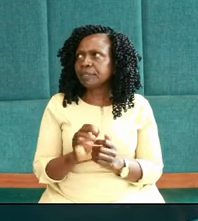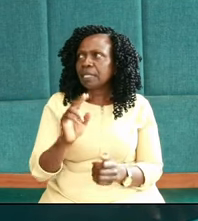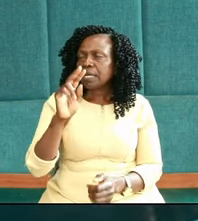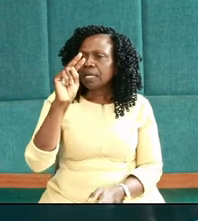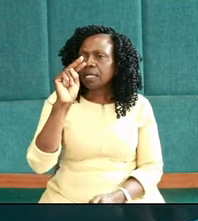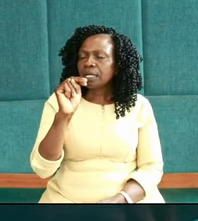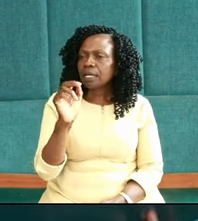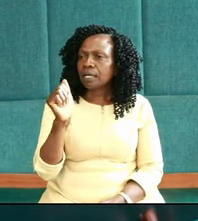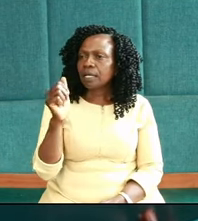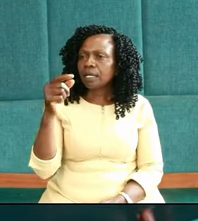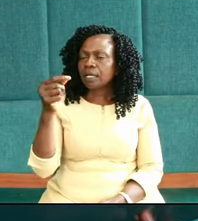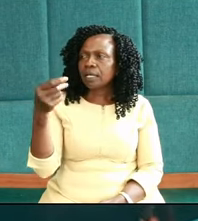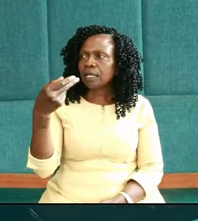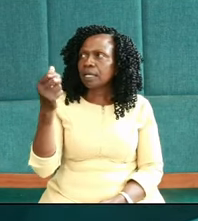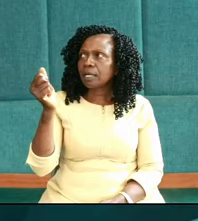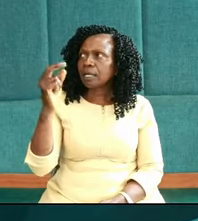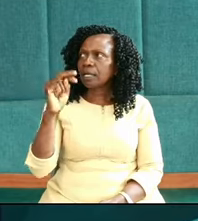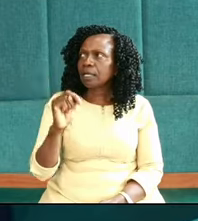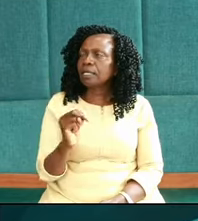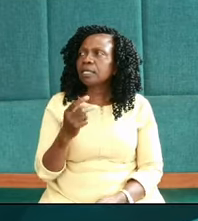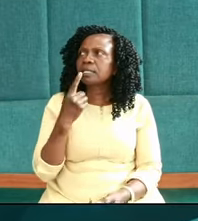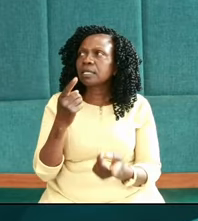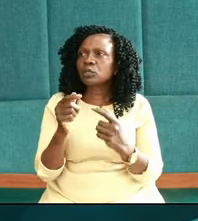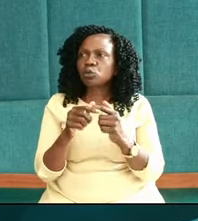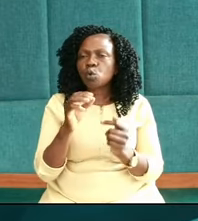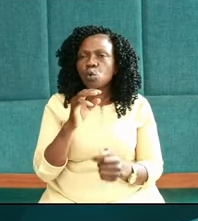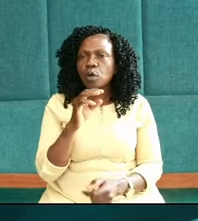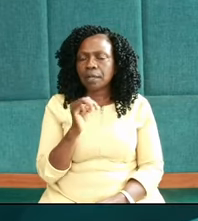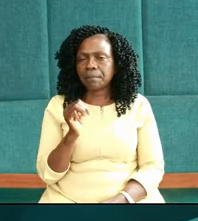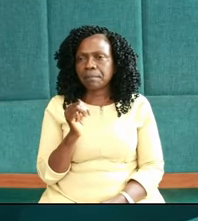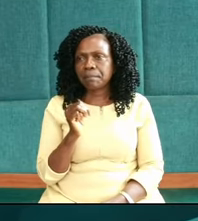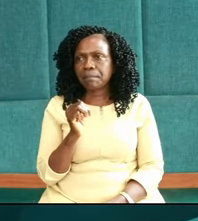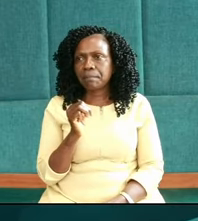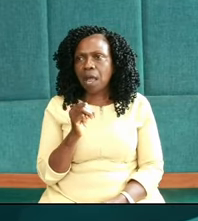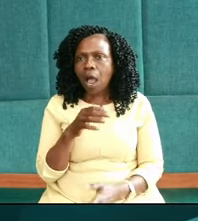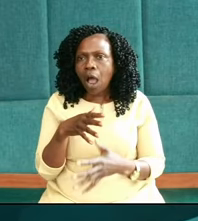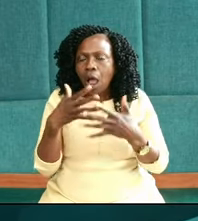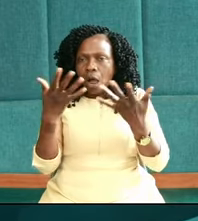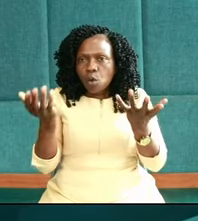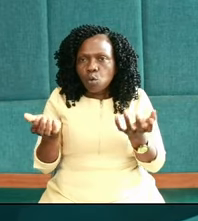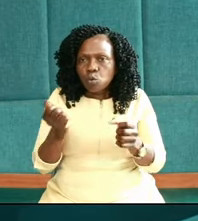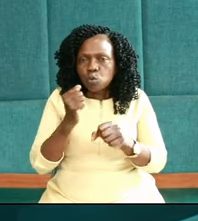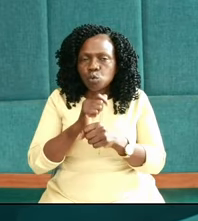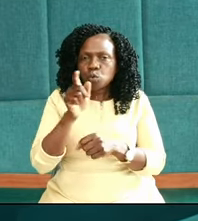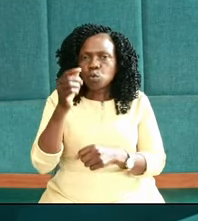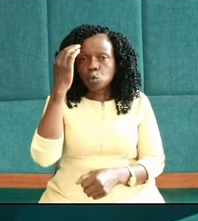Nathanael said to him, "How do you know me?"